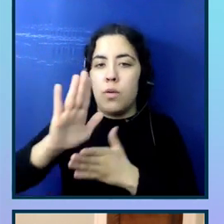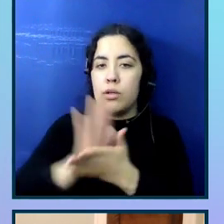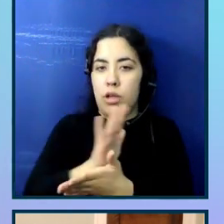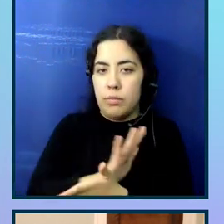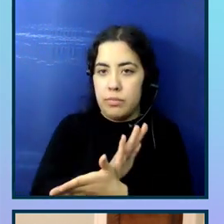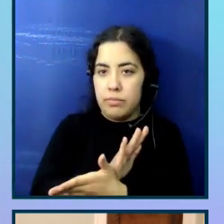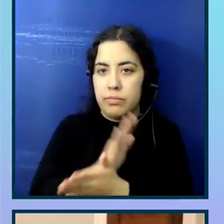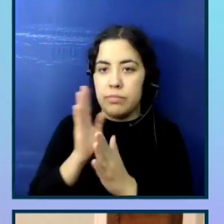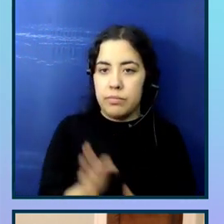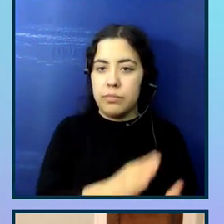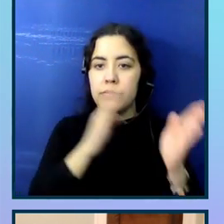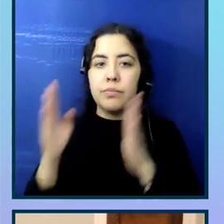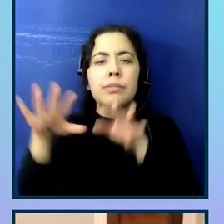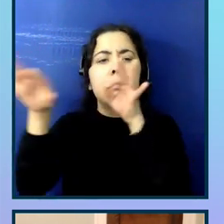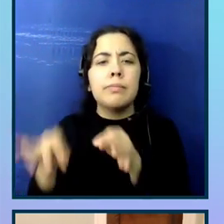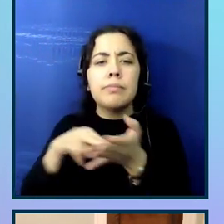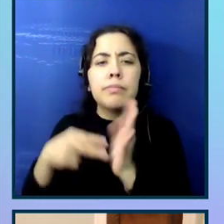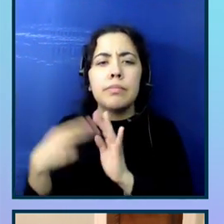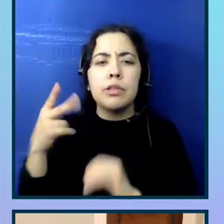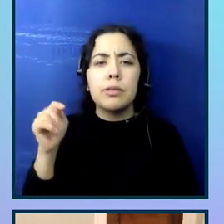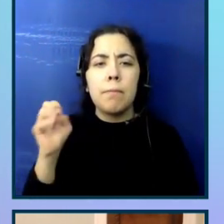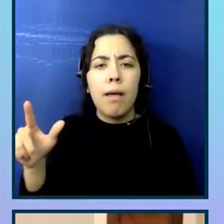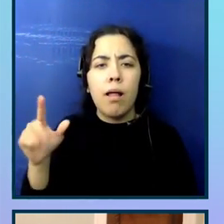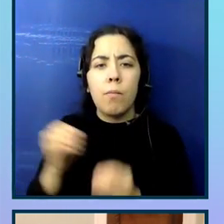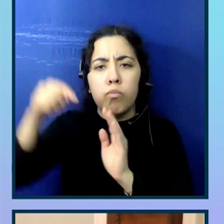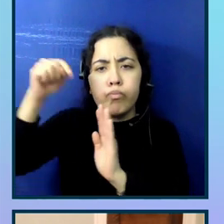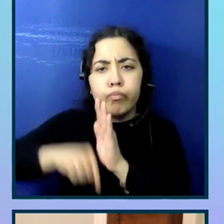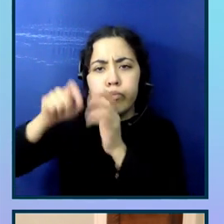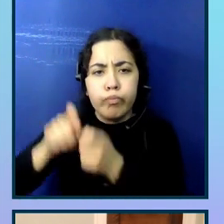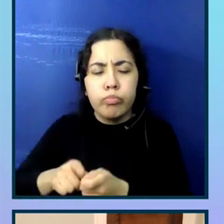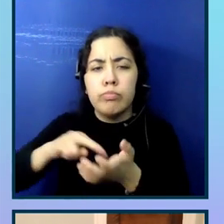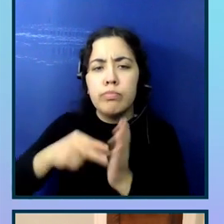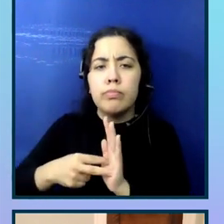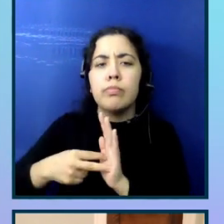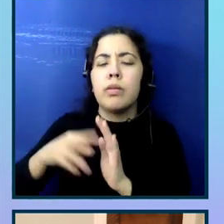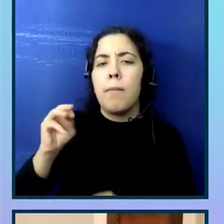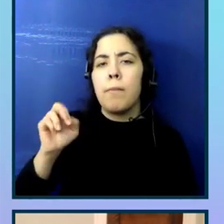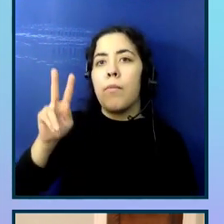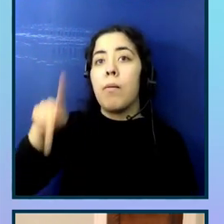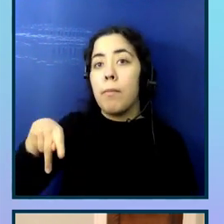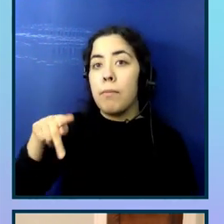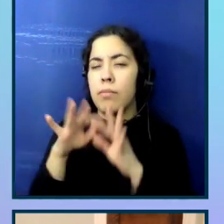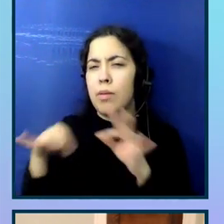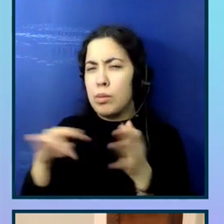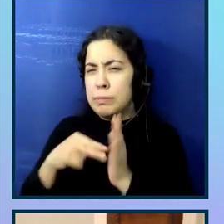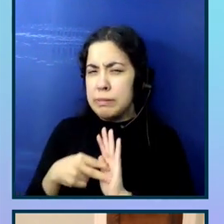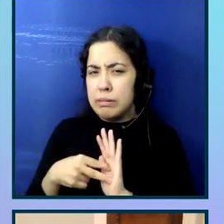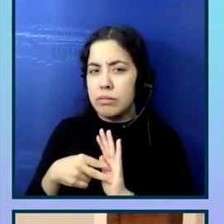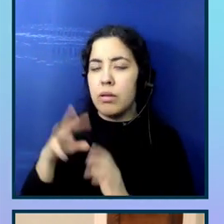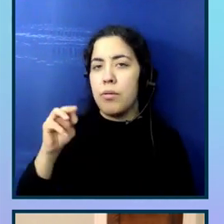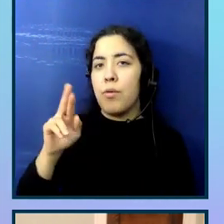Now let's break down the definition of HTML even further and discuss markup language. A